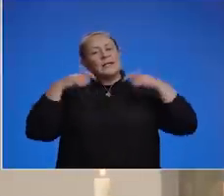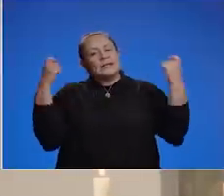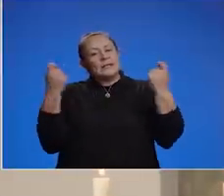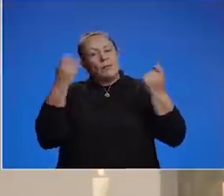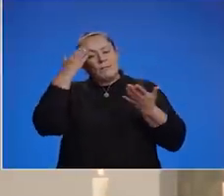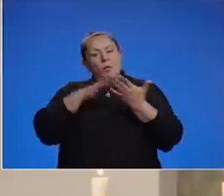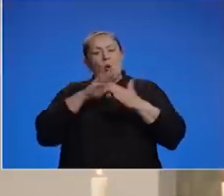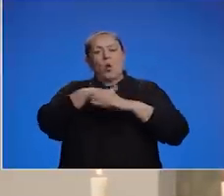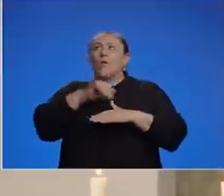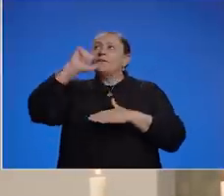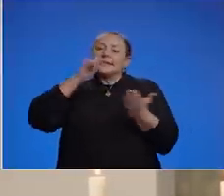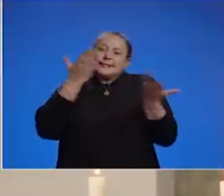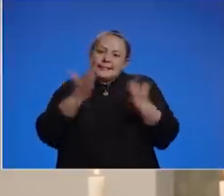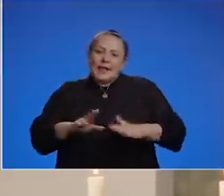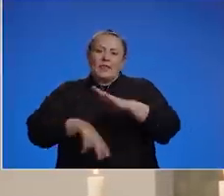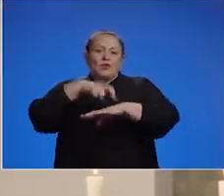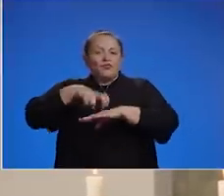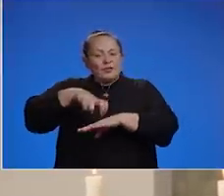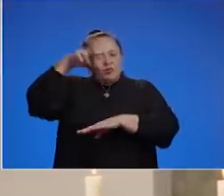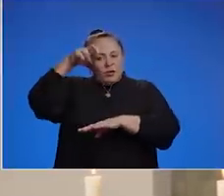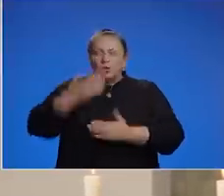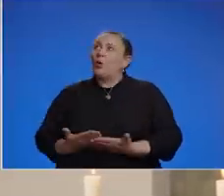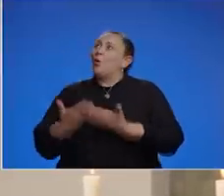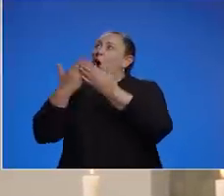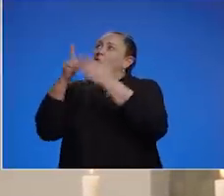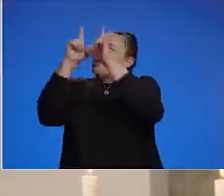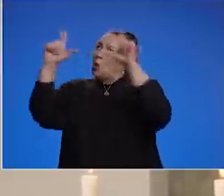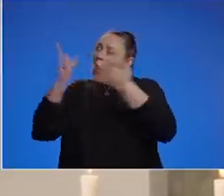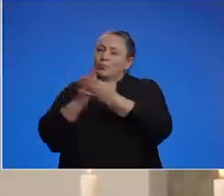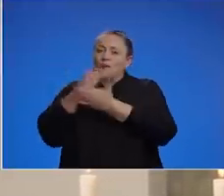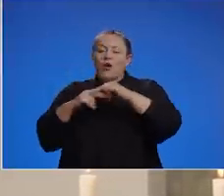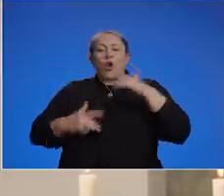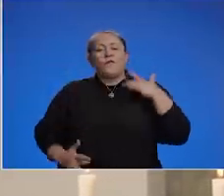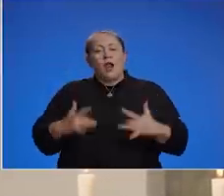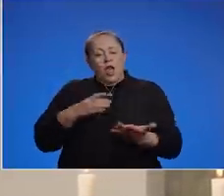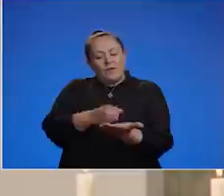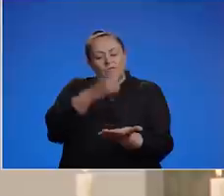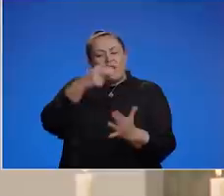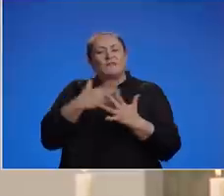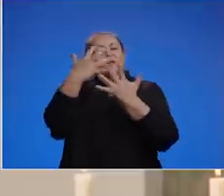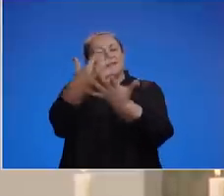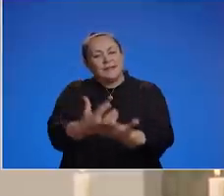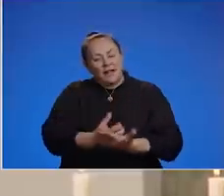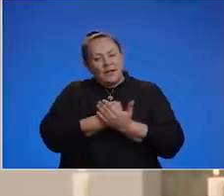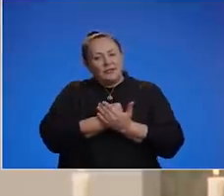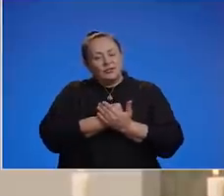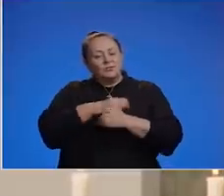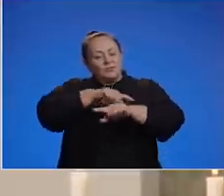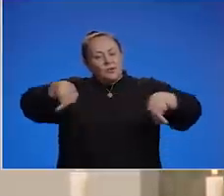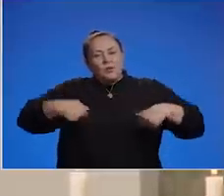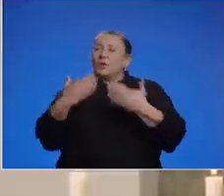Therefore, as we celebrate the memorial of his death and resurrection, we offer you, Lord, the bread of life and the chalice of